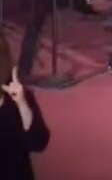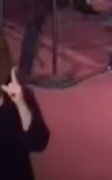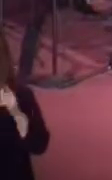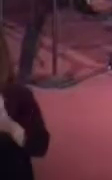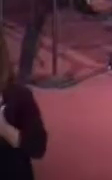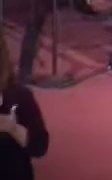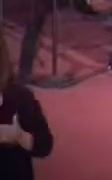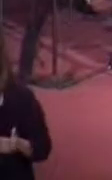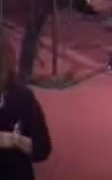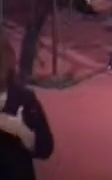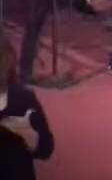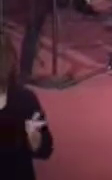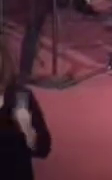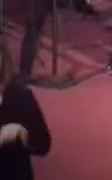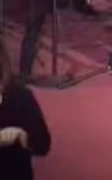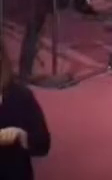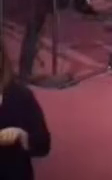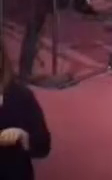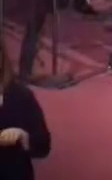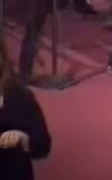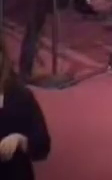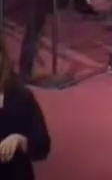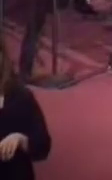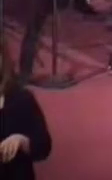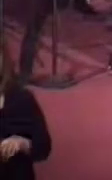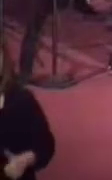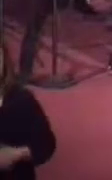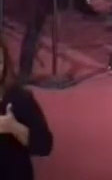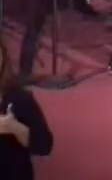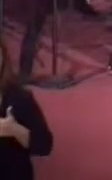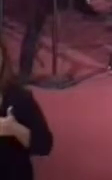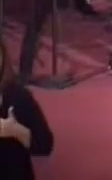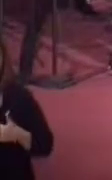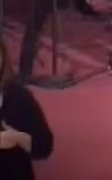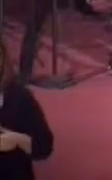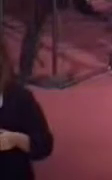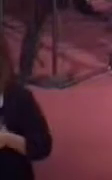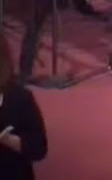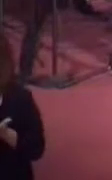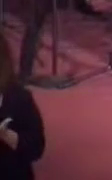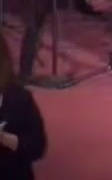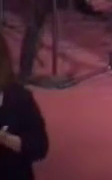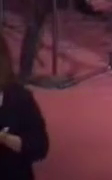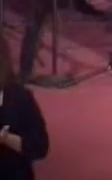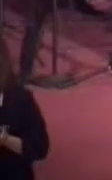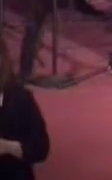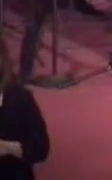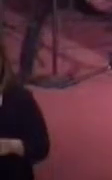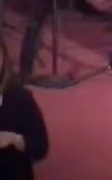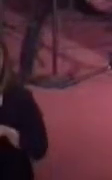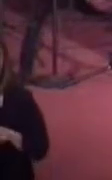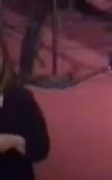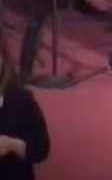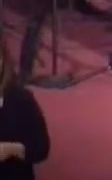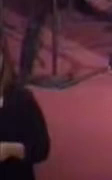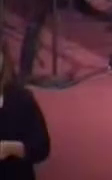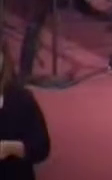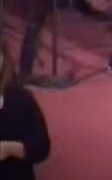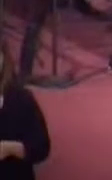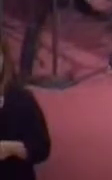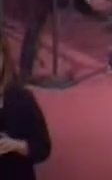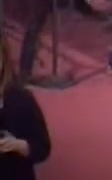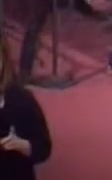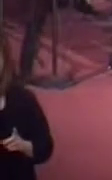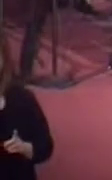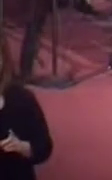some strange thing is happening to you. This is the life. This is what you signed up for. This is what you agreed to, Daniel. This is what you agreed